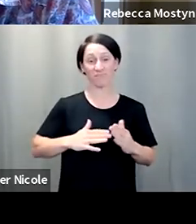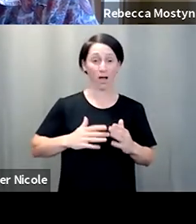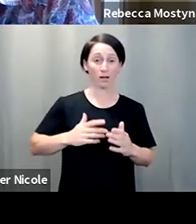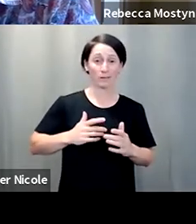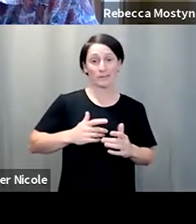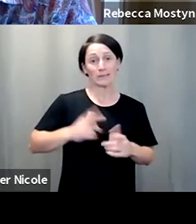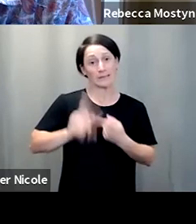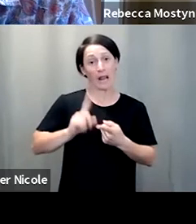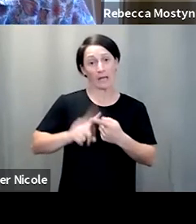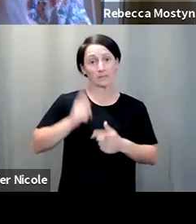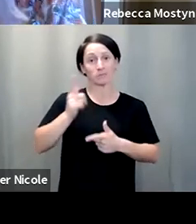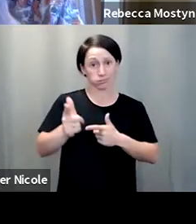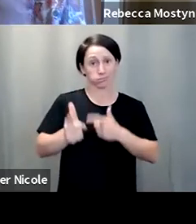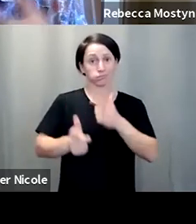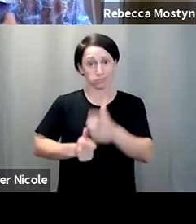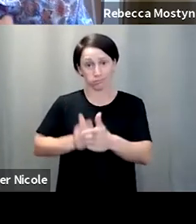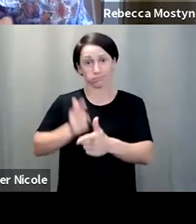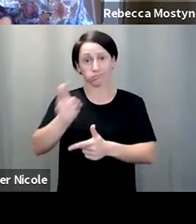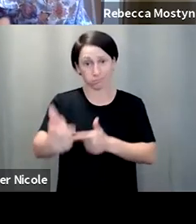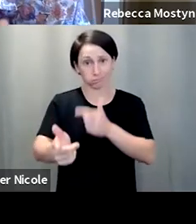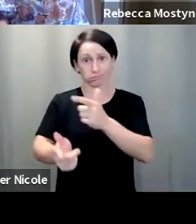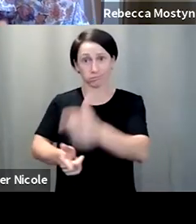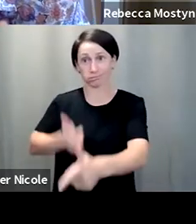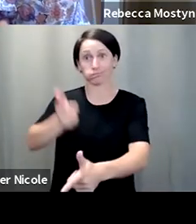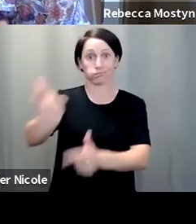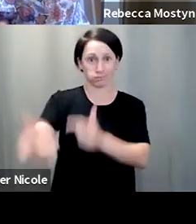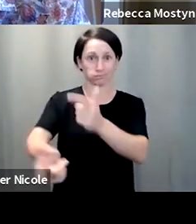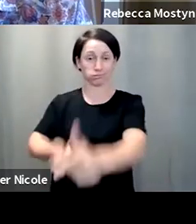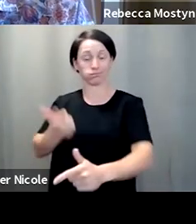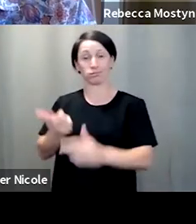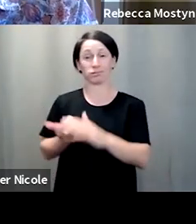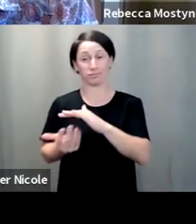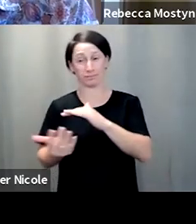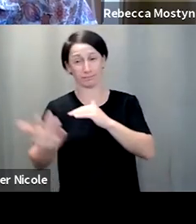well, but right now we're worried about variants.